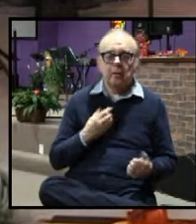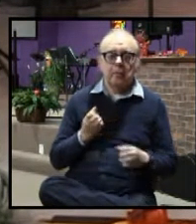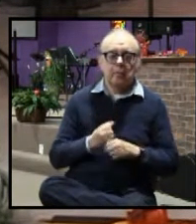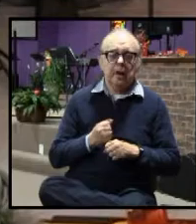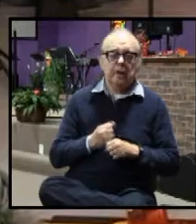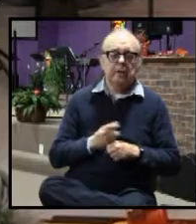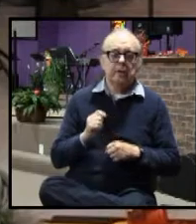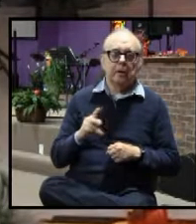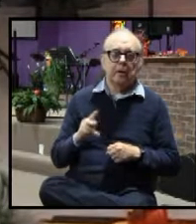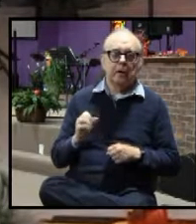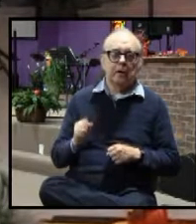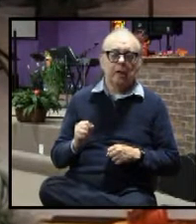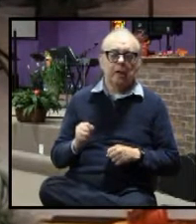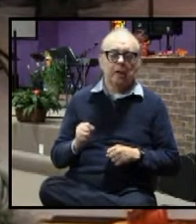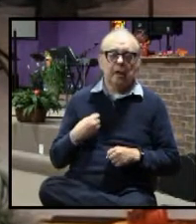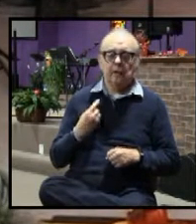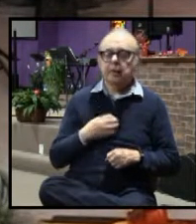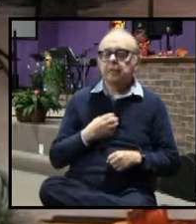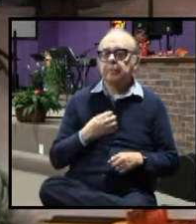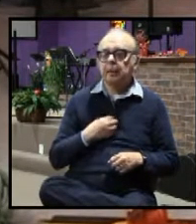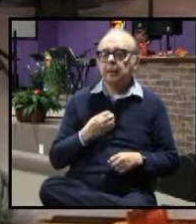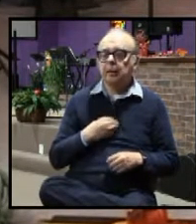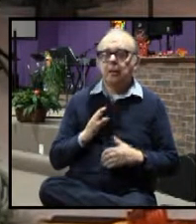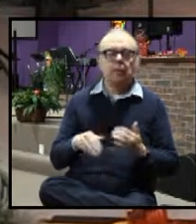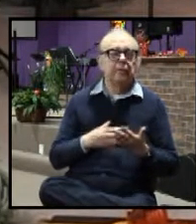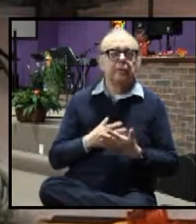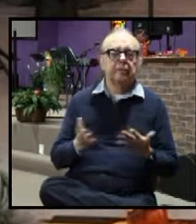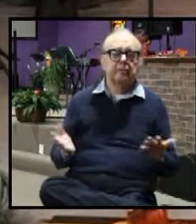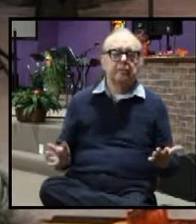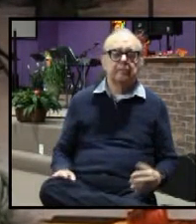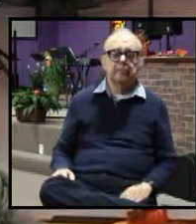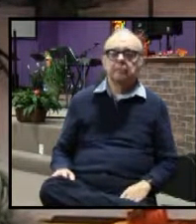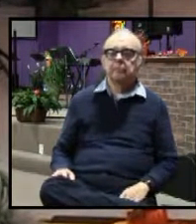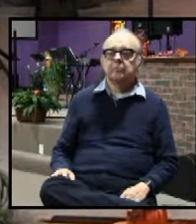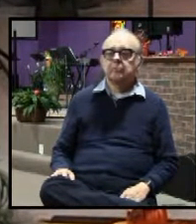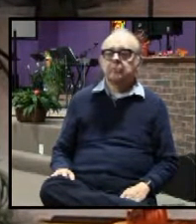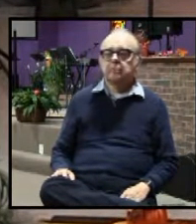And we got it at our taps and we complain so many times, all these things.